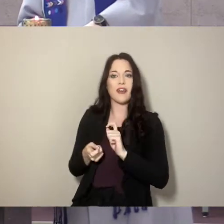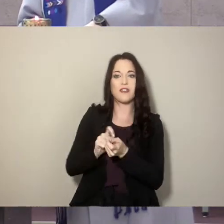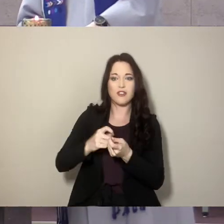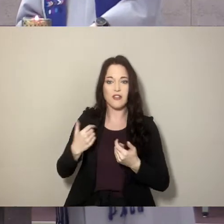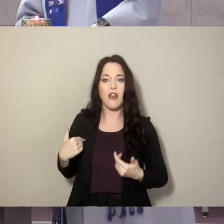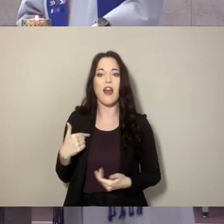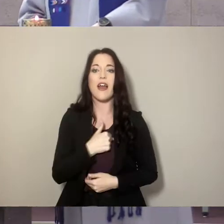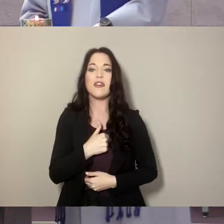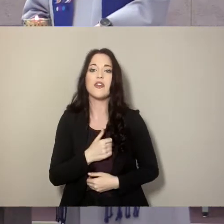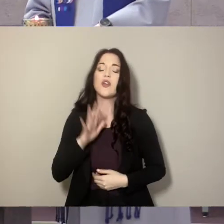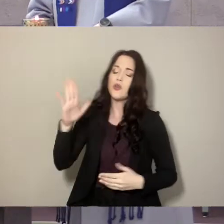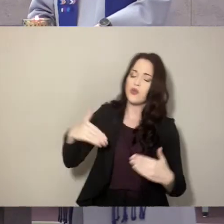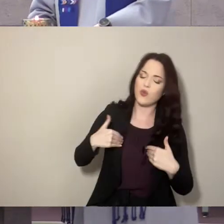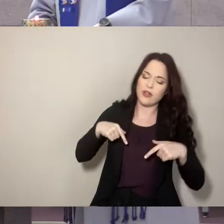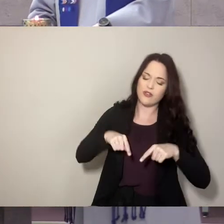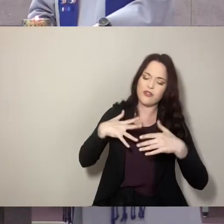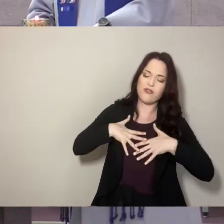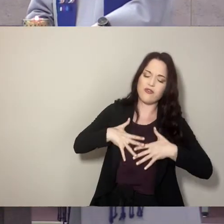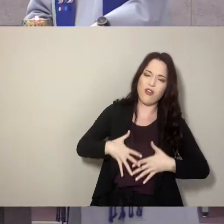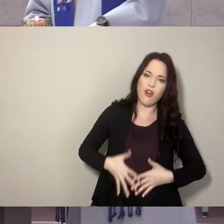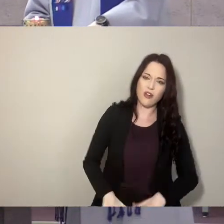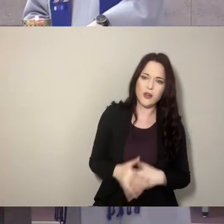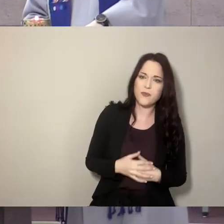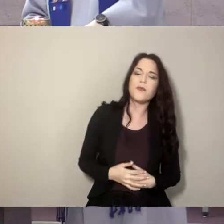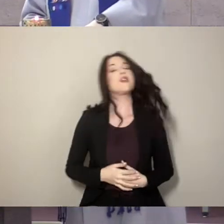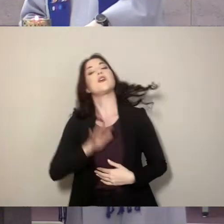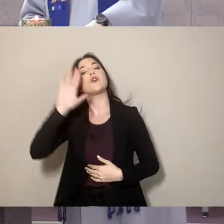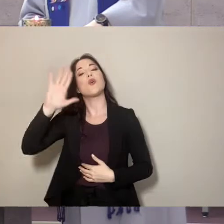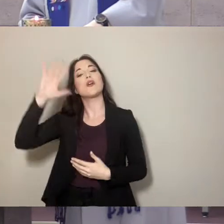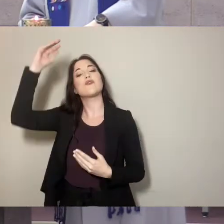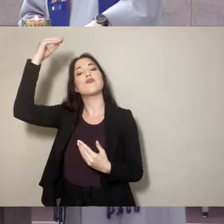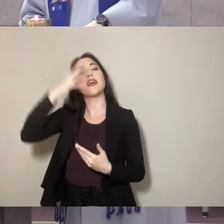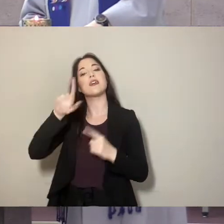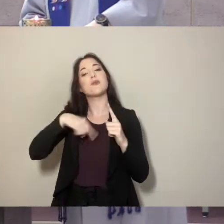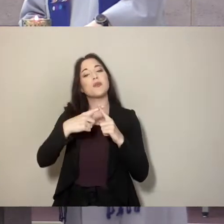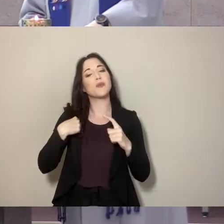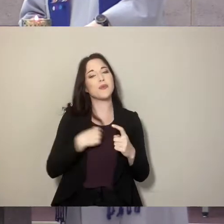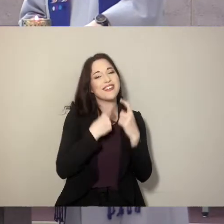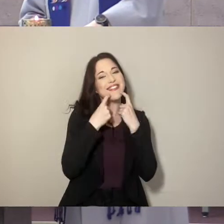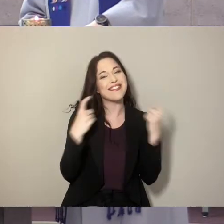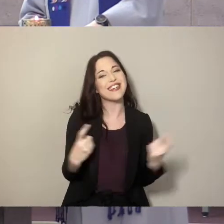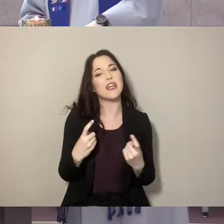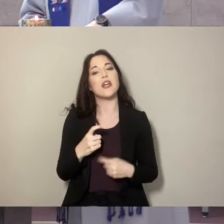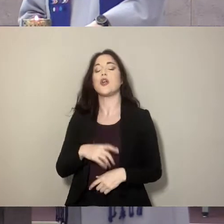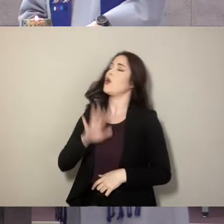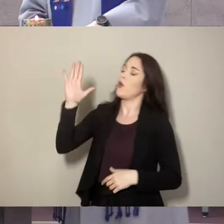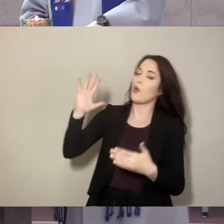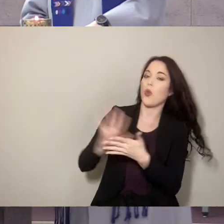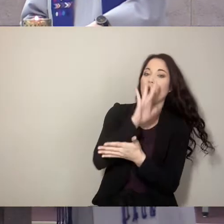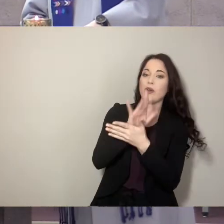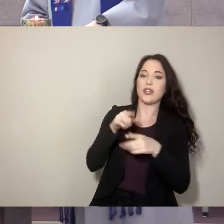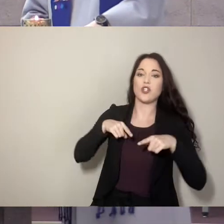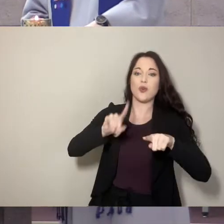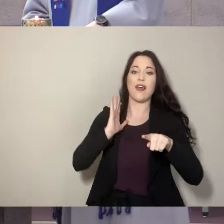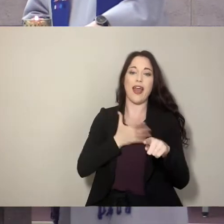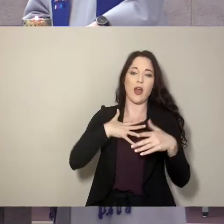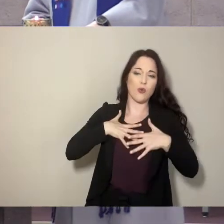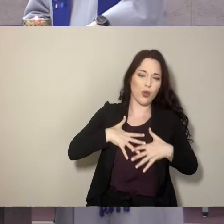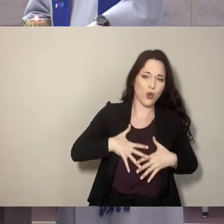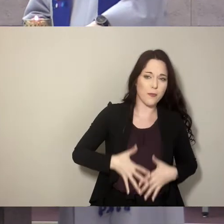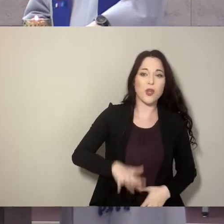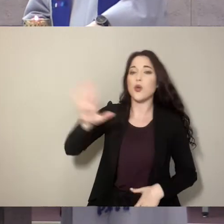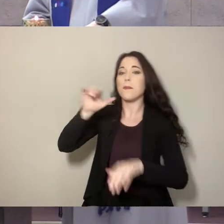our sin. Your glory in our gloom. Your blessings through all our days. Amen. Amen.